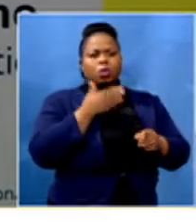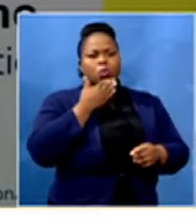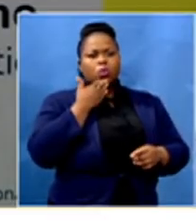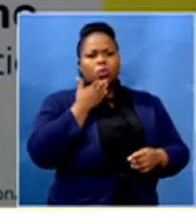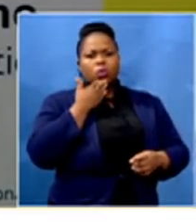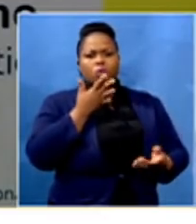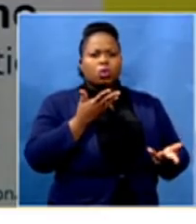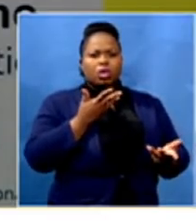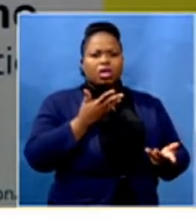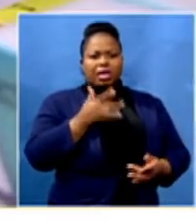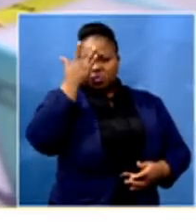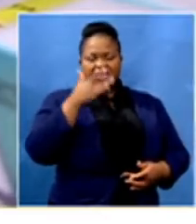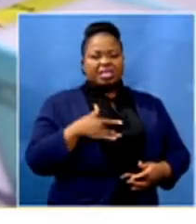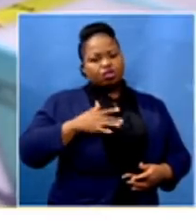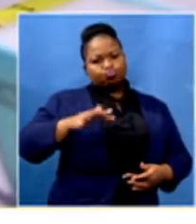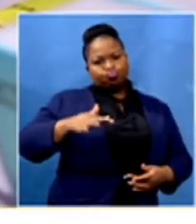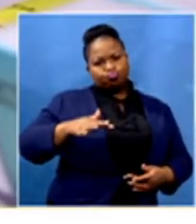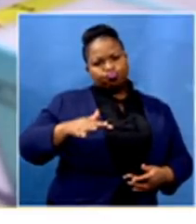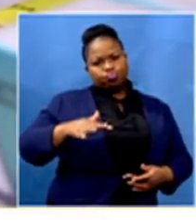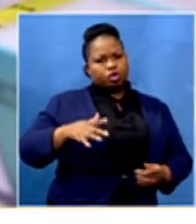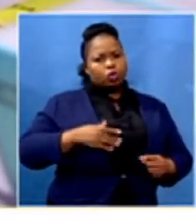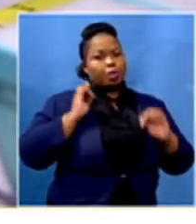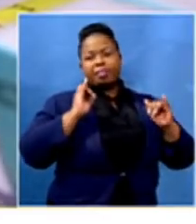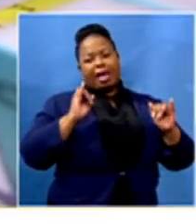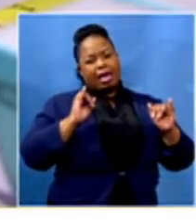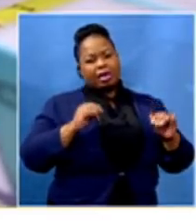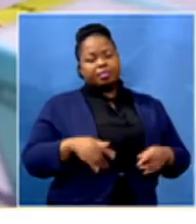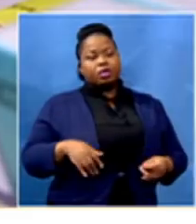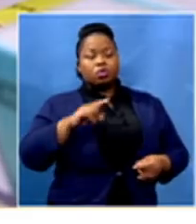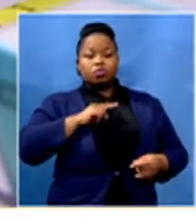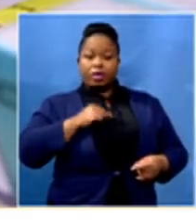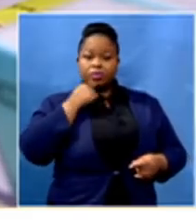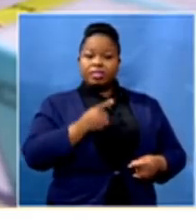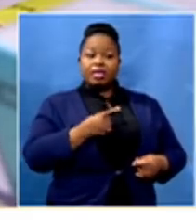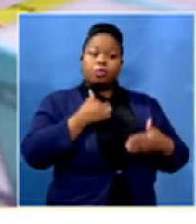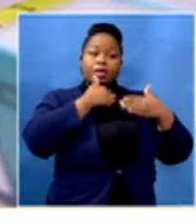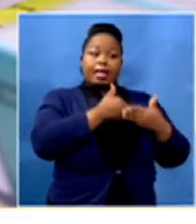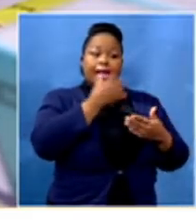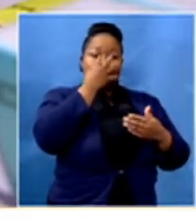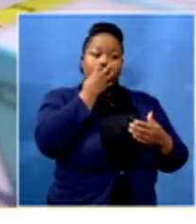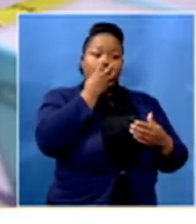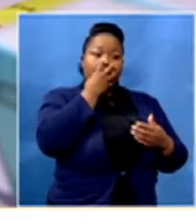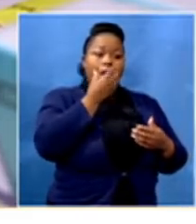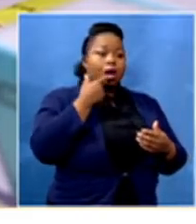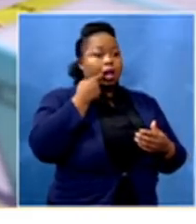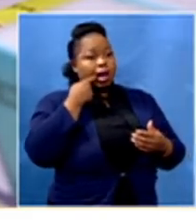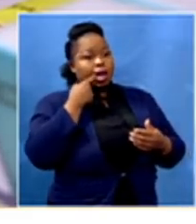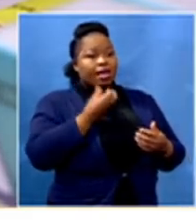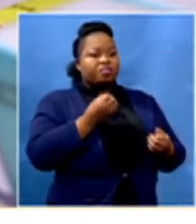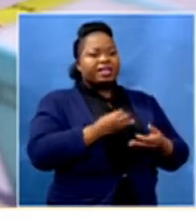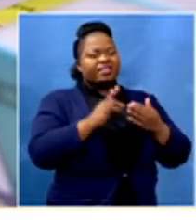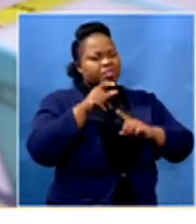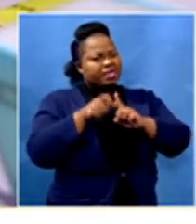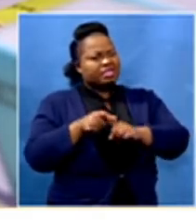necessarily as sick as what you have stipulated, those that are on ventilators in hospitals, but they still are very, very sick,